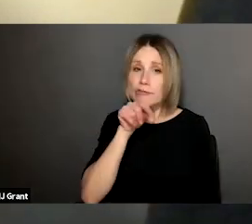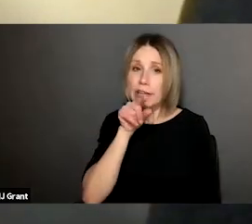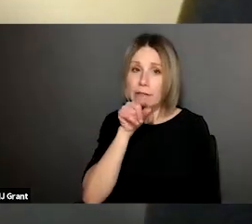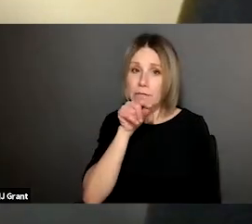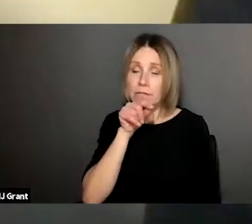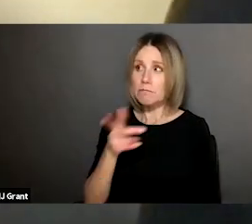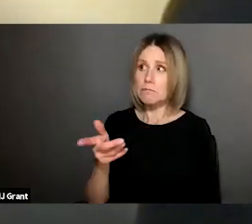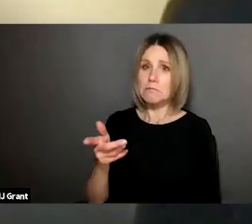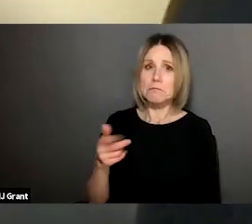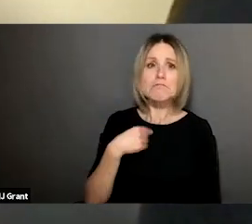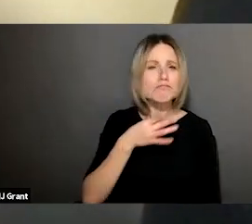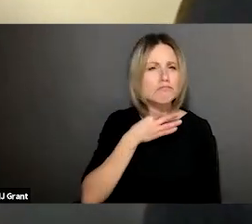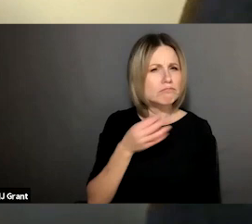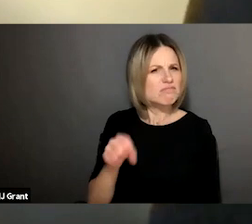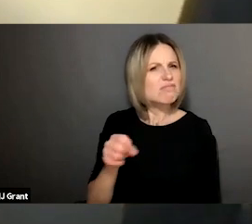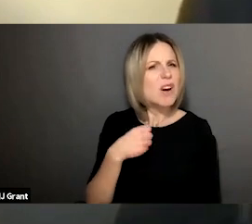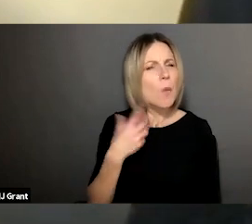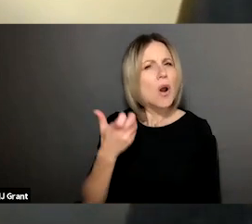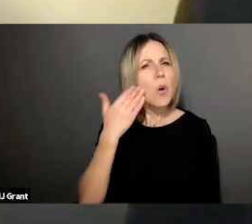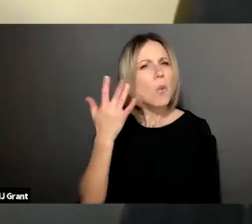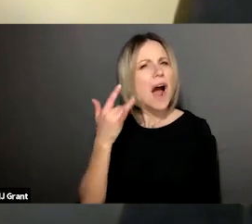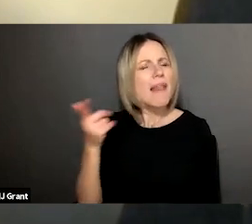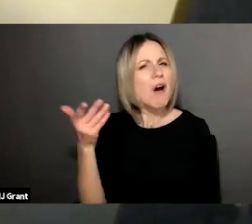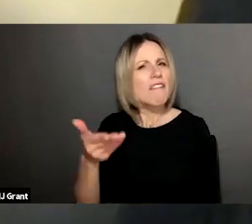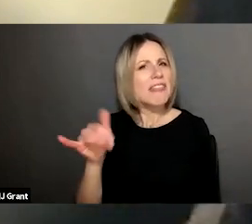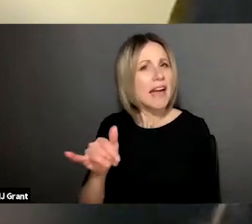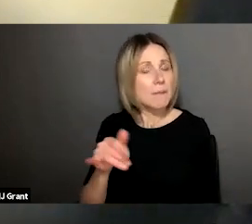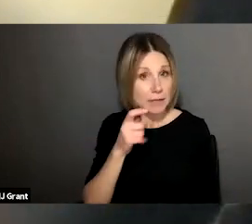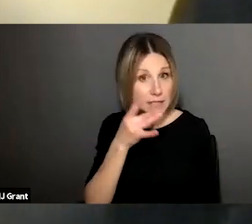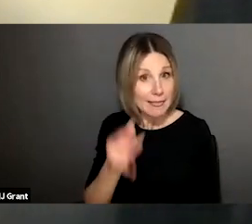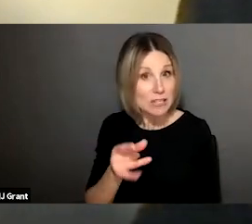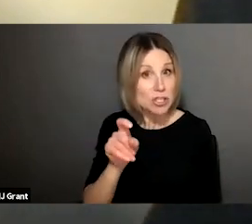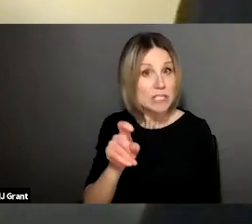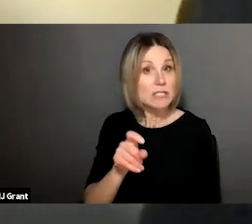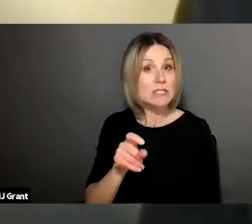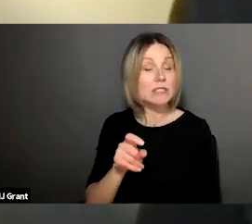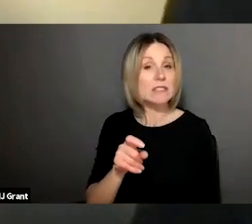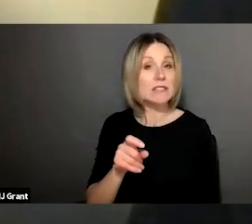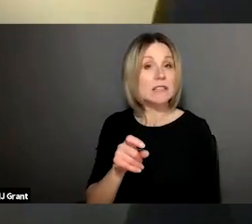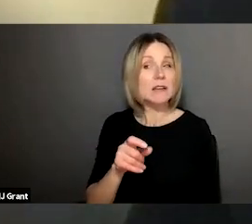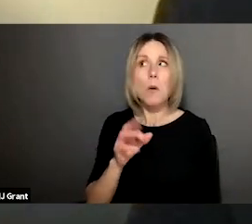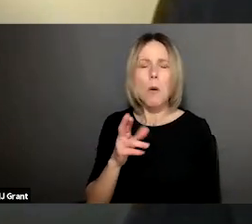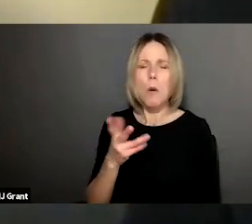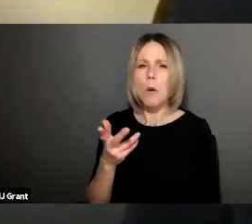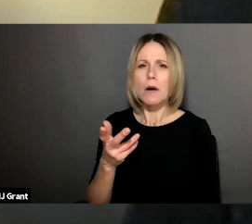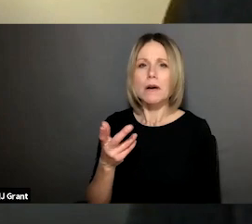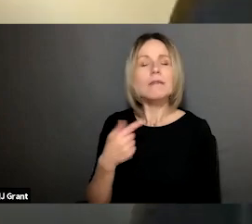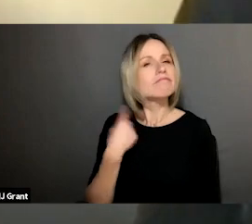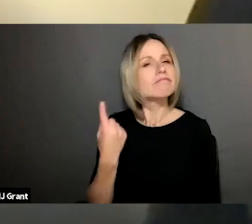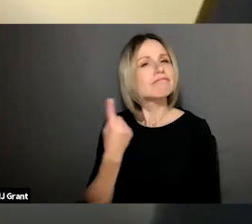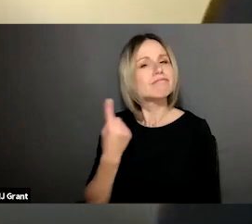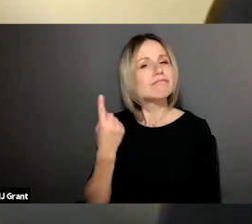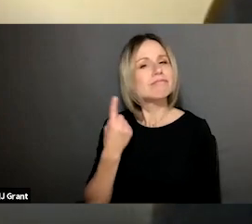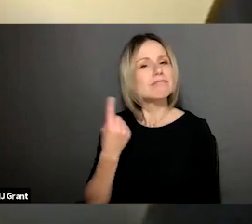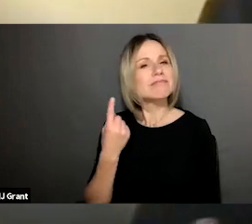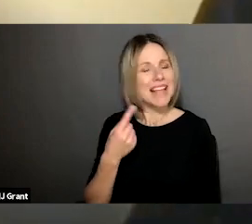it, because maybe it's outstanding or maybe it's just terrible, but everybody's got fried chicken on the menu. And then that's a data point that you're going to use